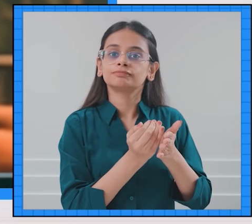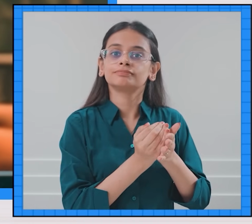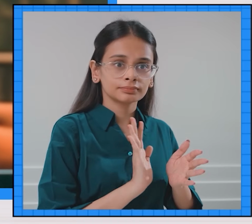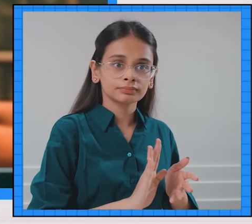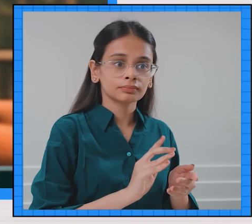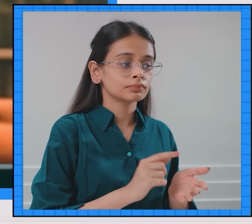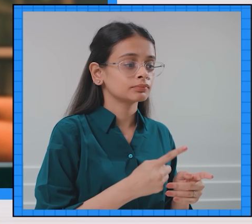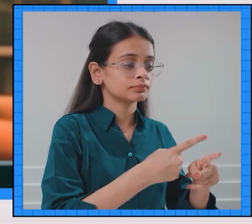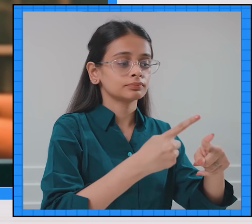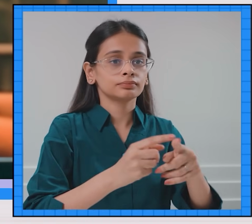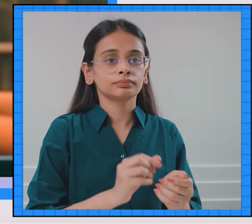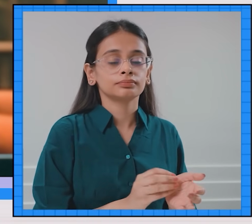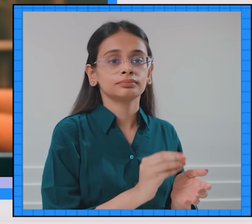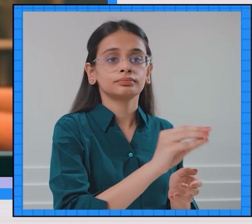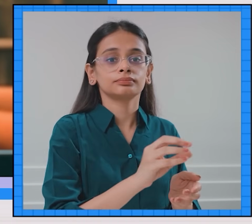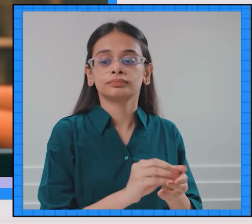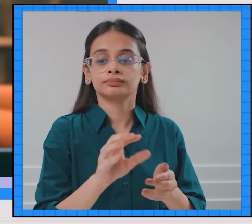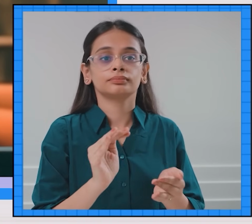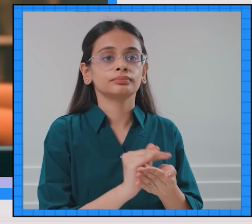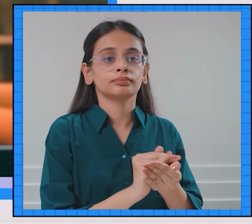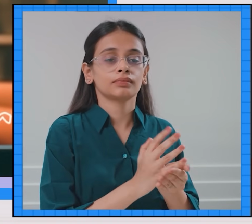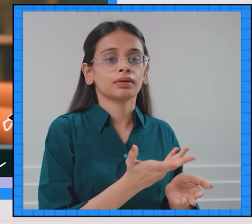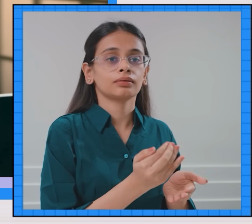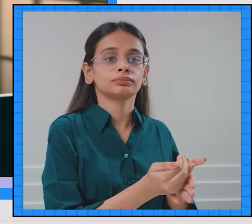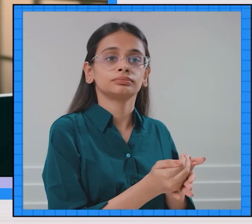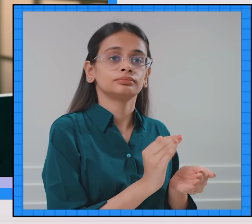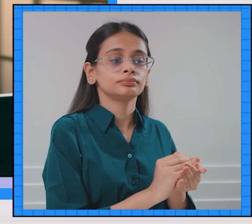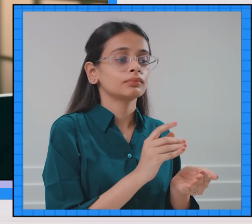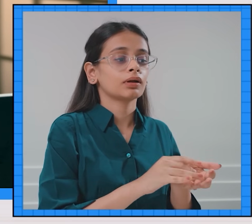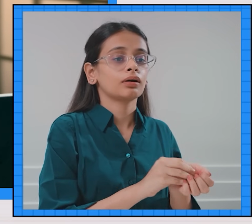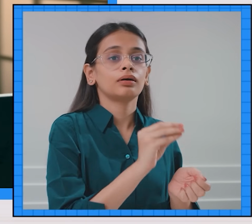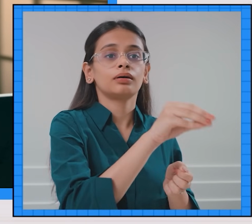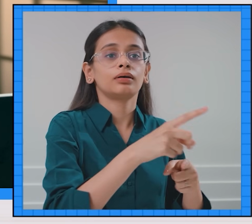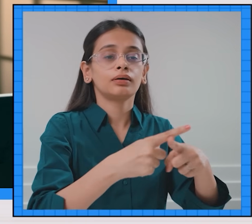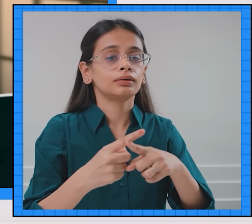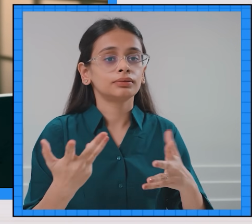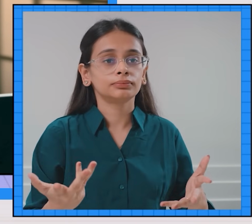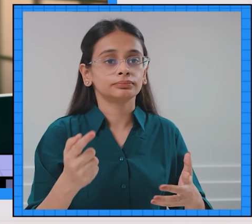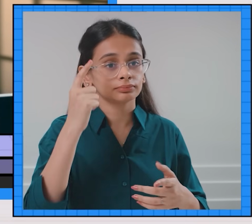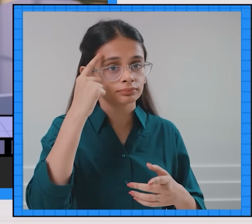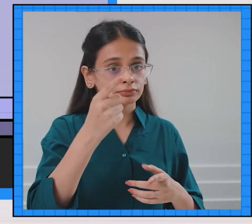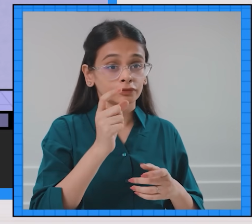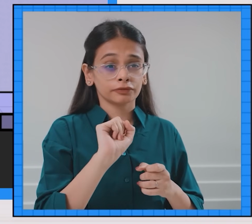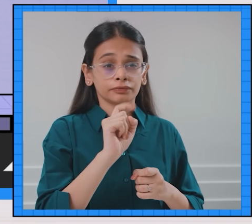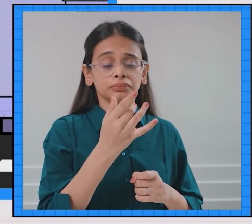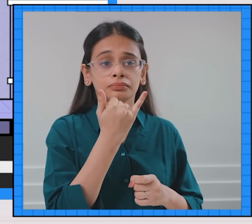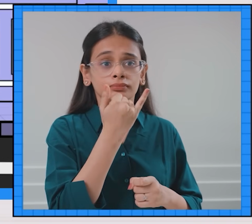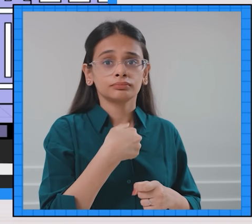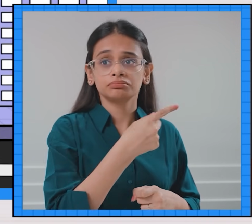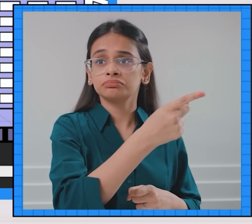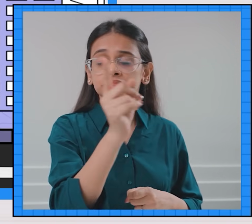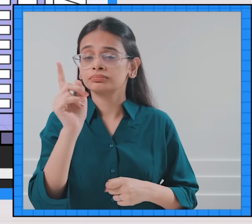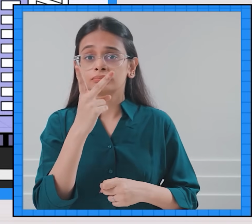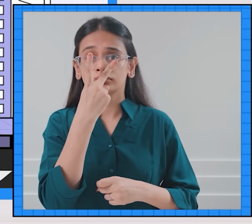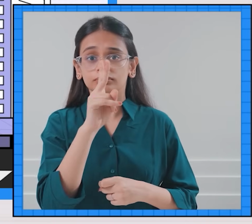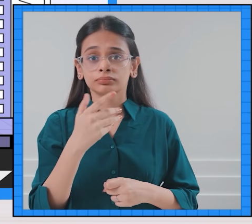the corpus, the next step is to figure out how to park those funds. When it comes to maintaining emergency funds, one of the most common mistakes that